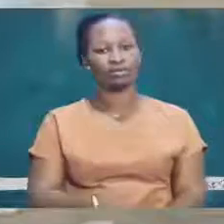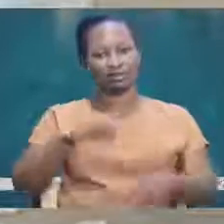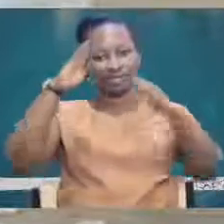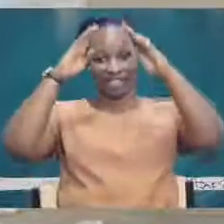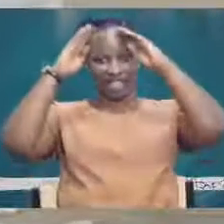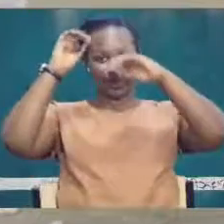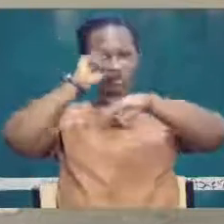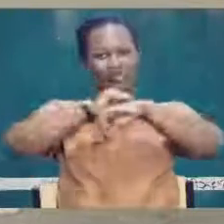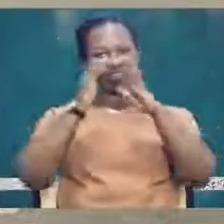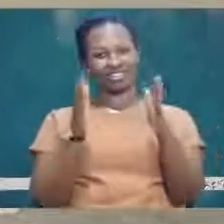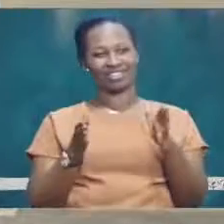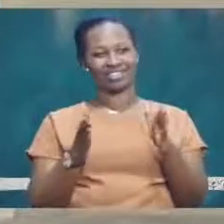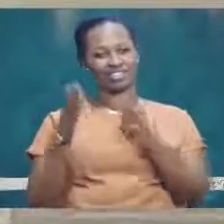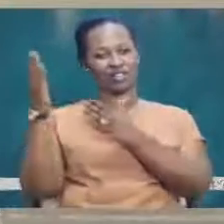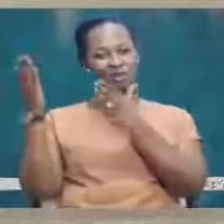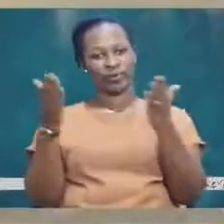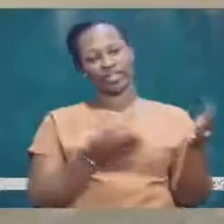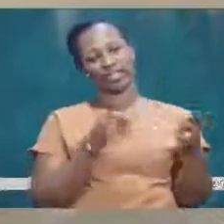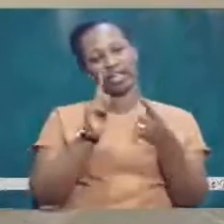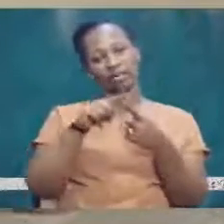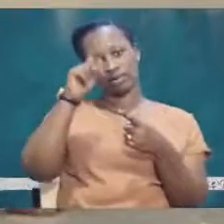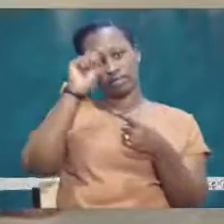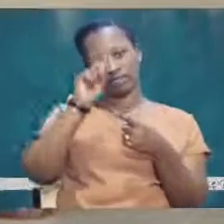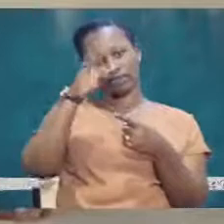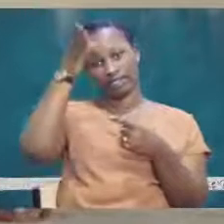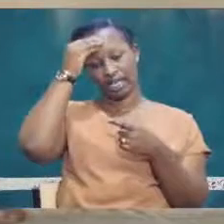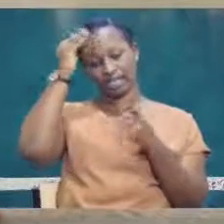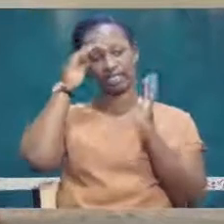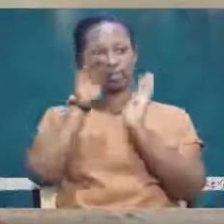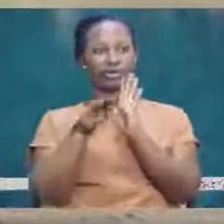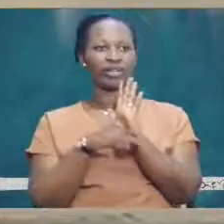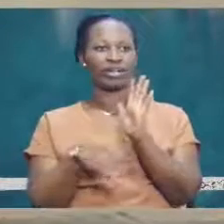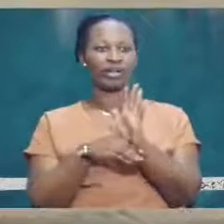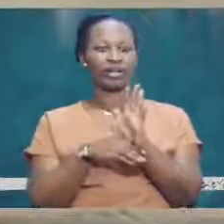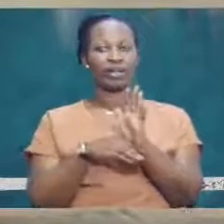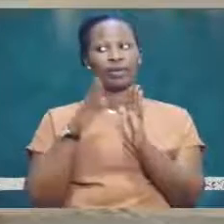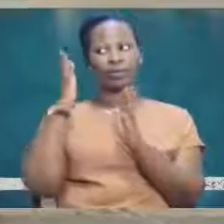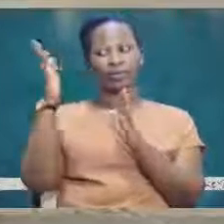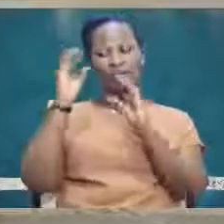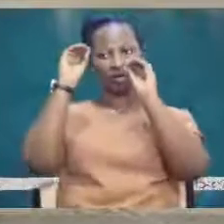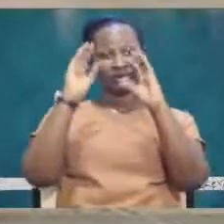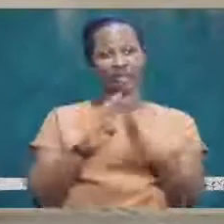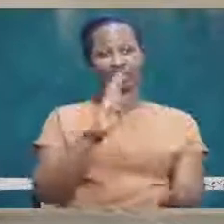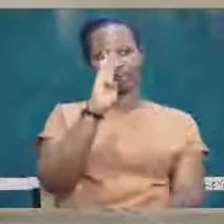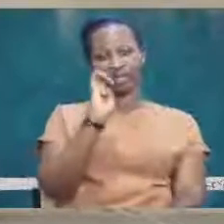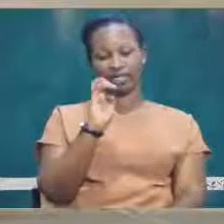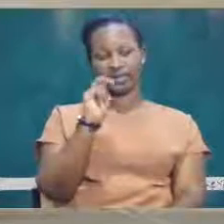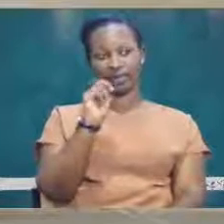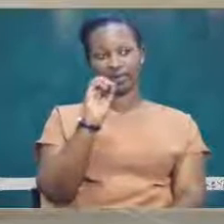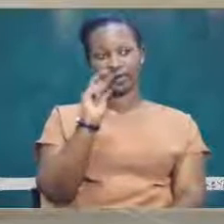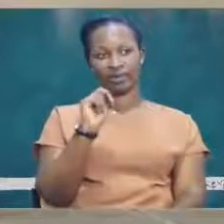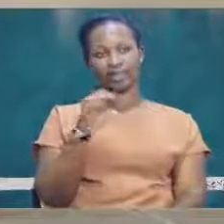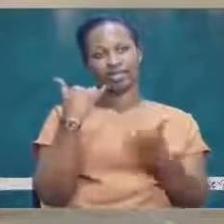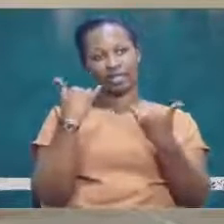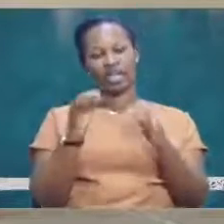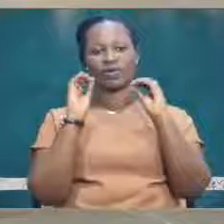Hello students, welcome to TV learning program. My name is Benon. I will be taking